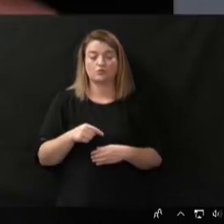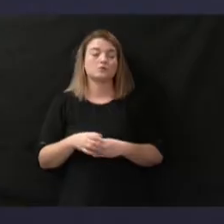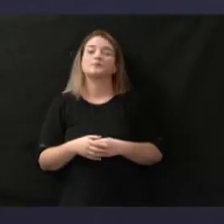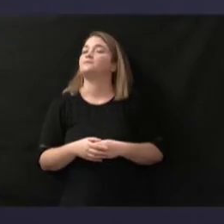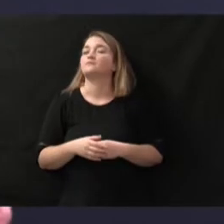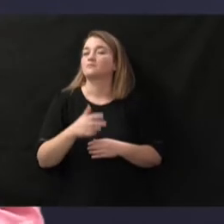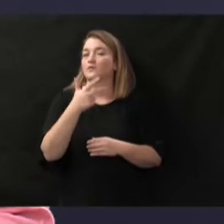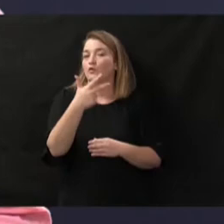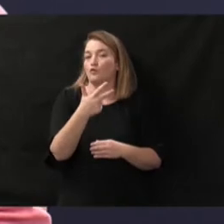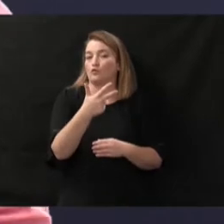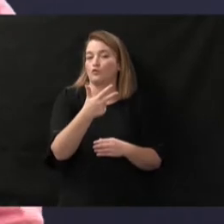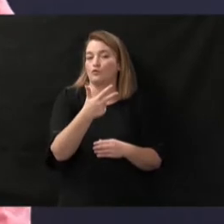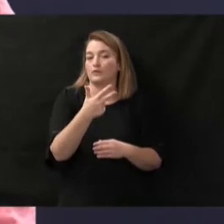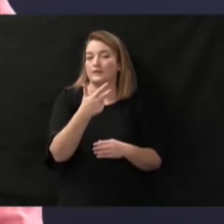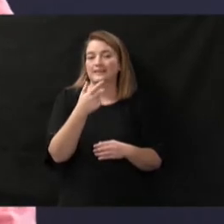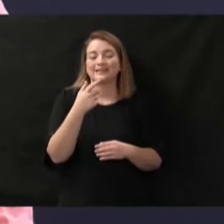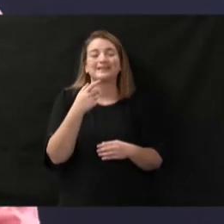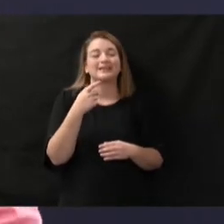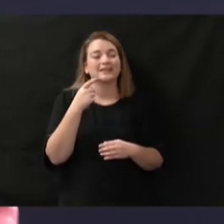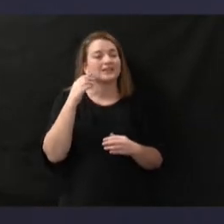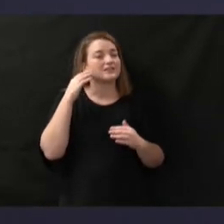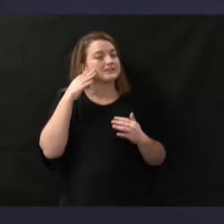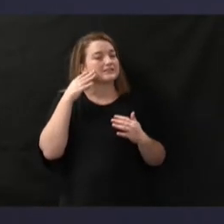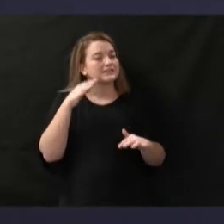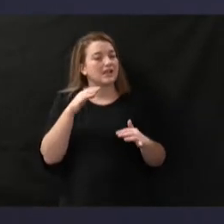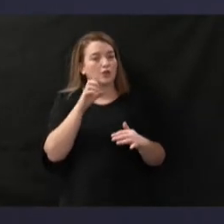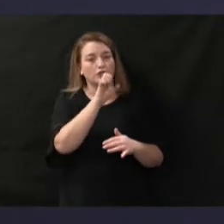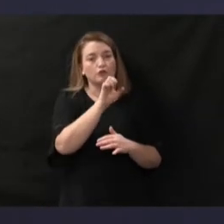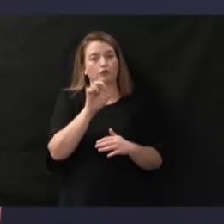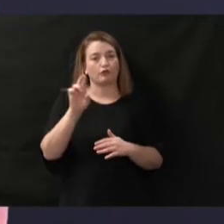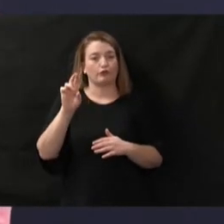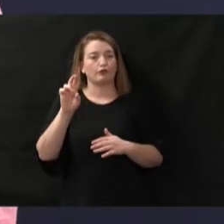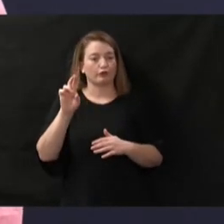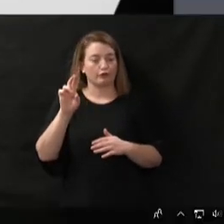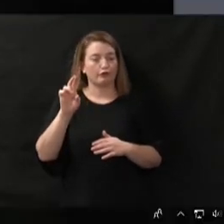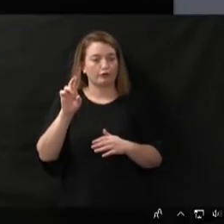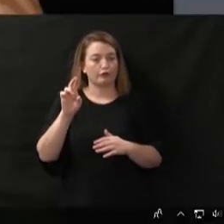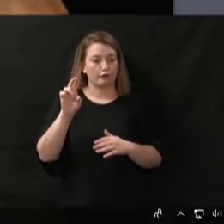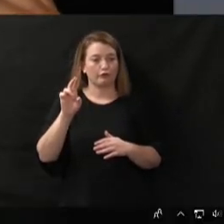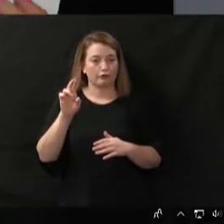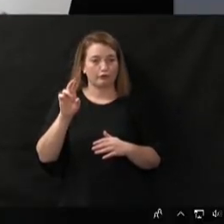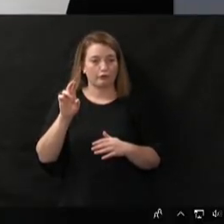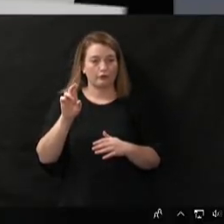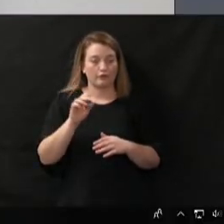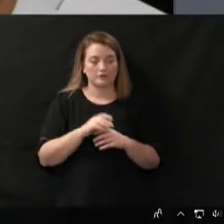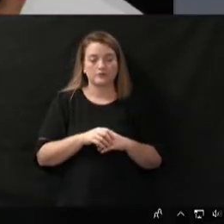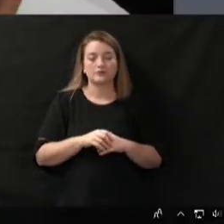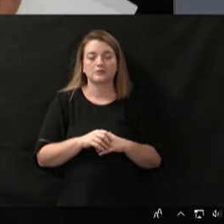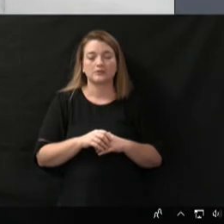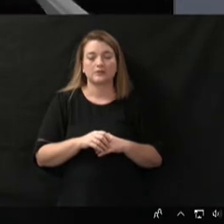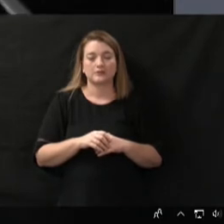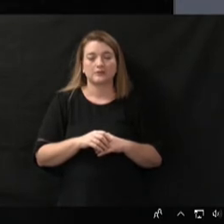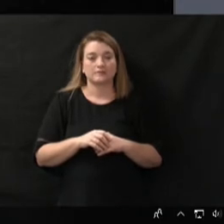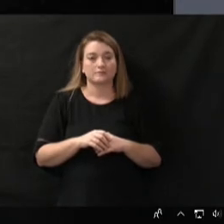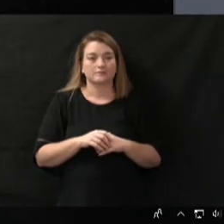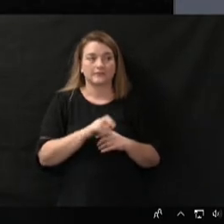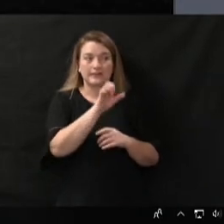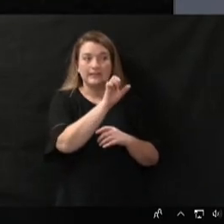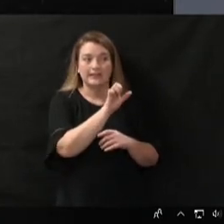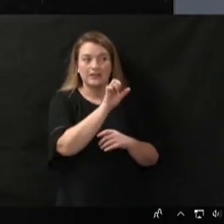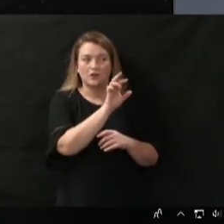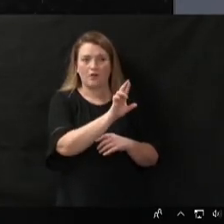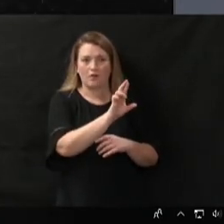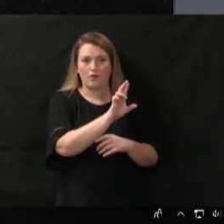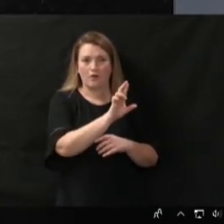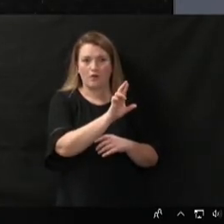three of them say and they get very mixed up about that. I would introduce ER most